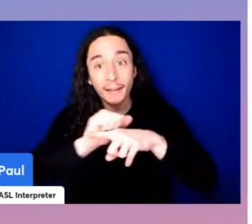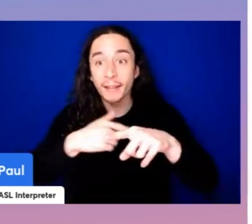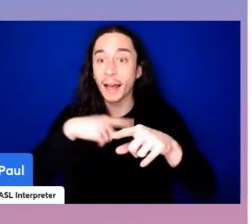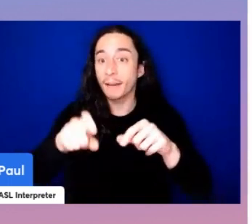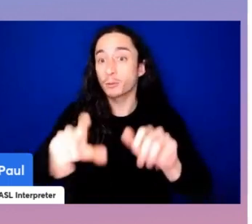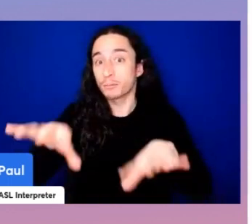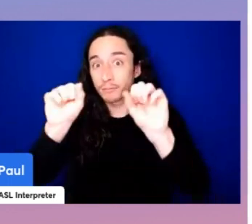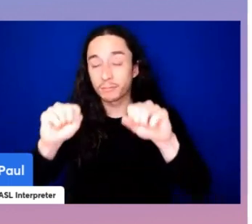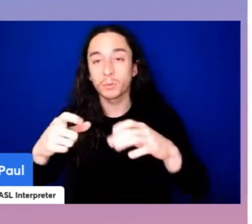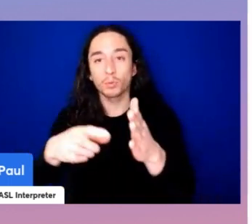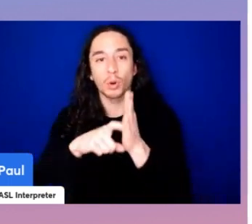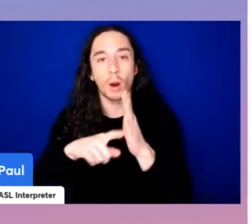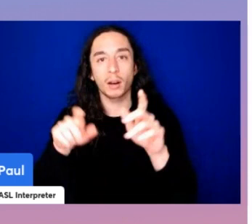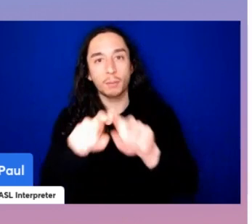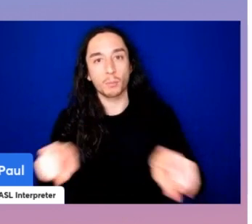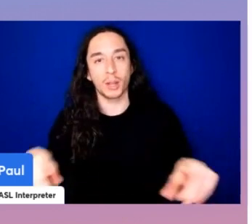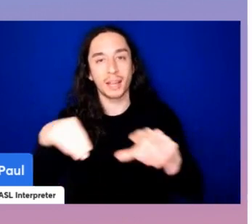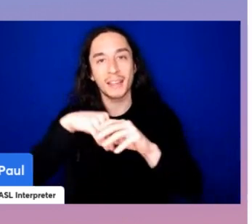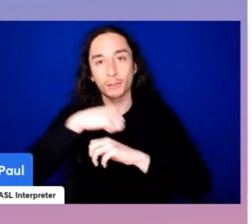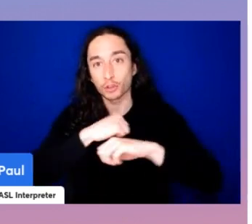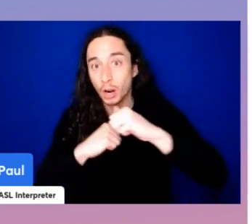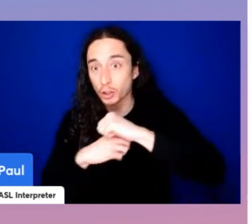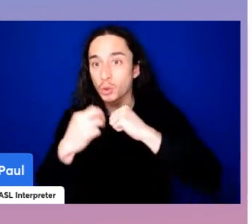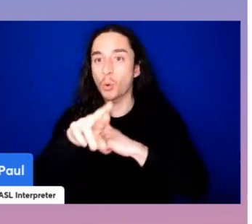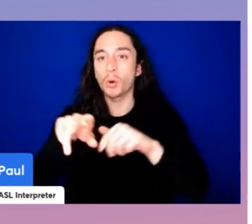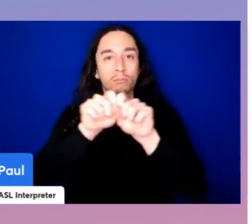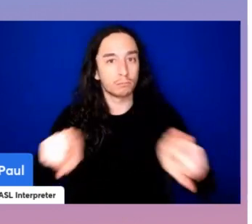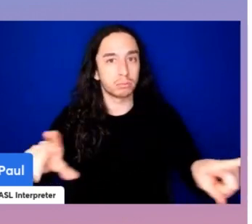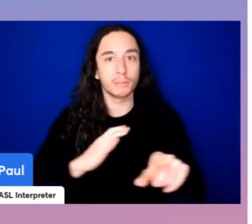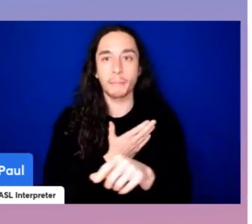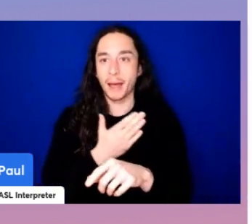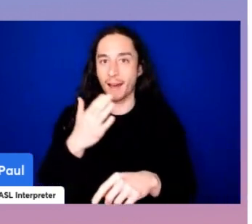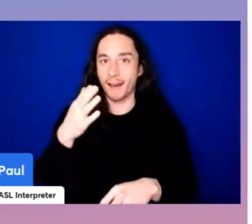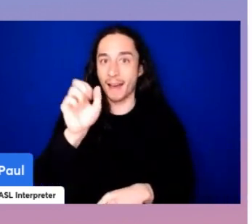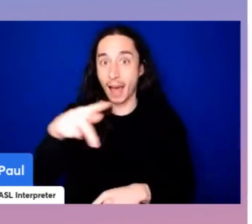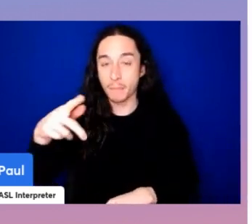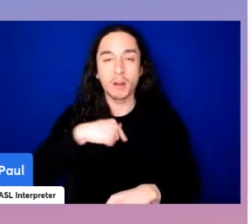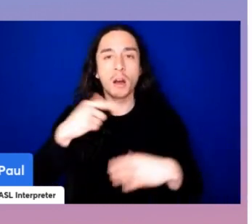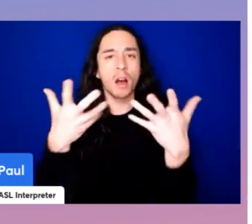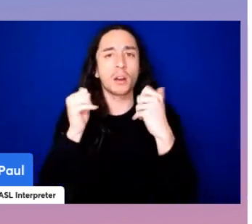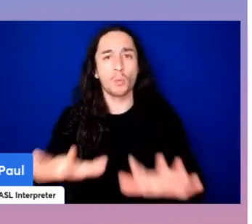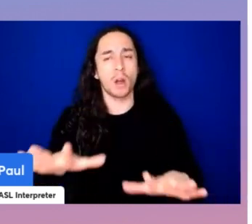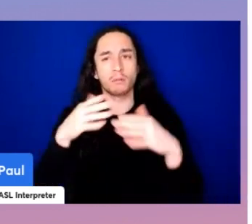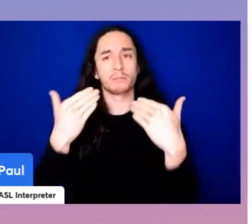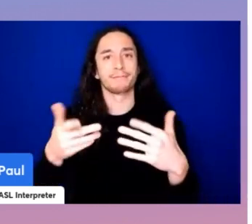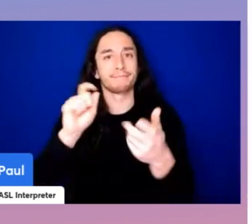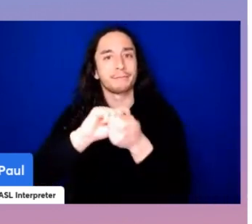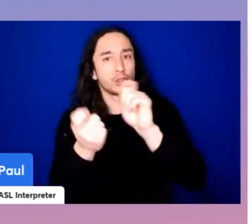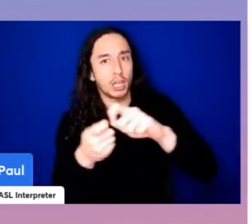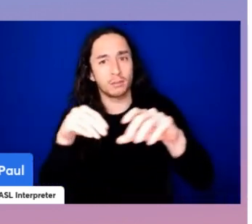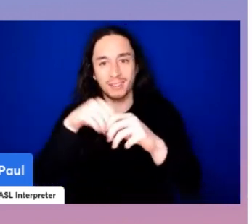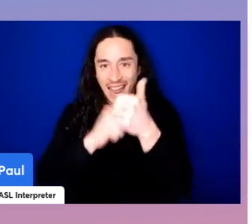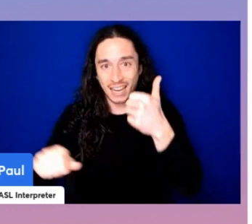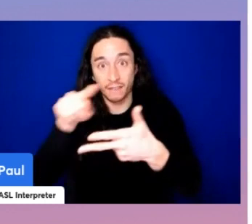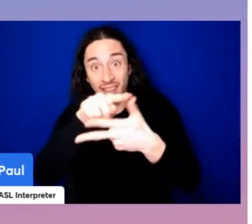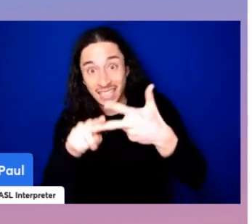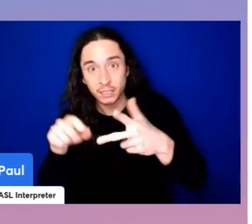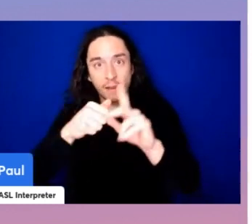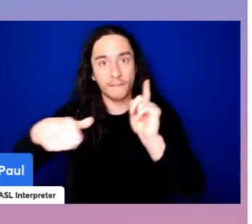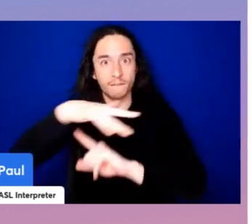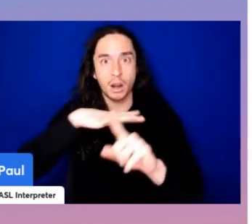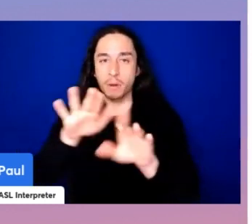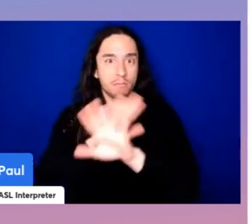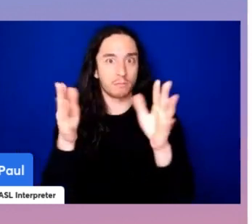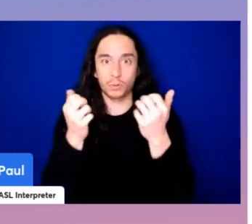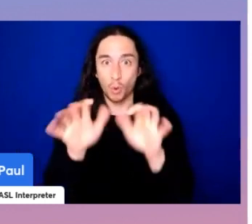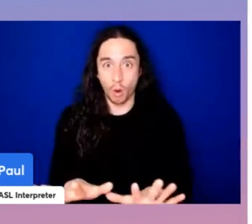that requires deploying infrastructure or deploying my application, I don't want to make those changes in any of these environments. The rest of my